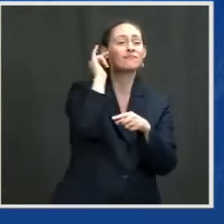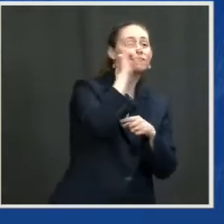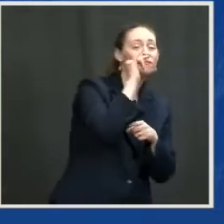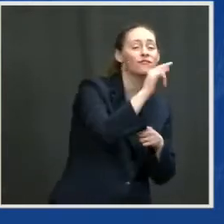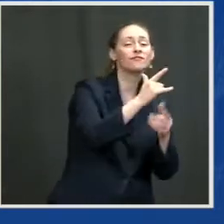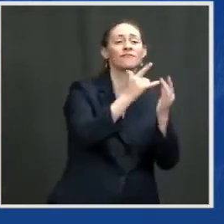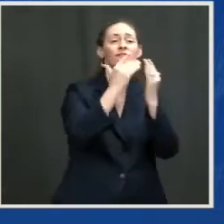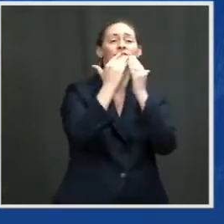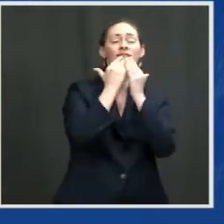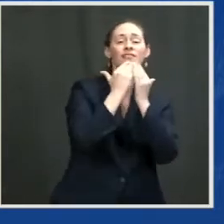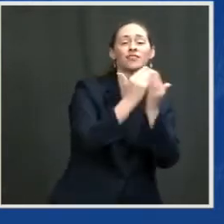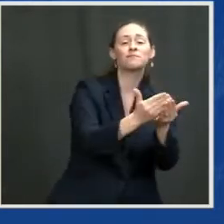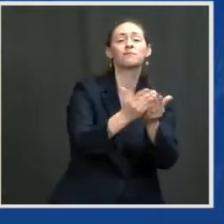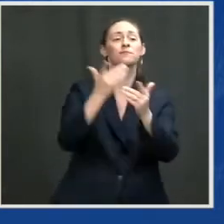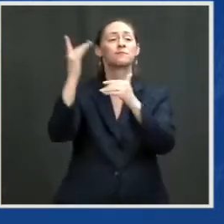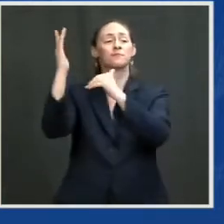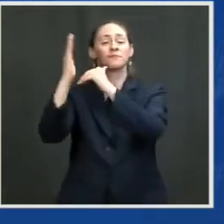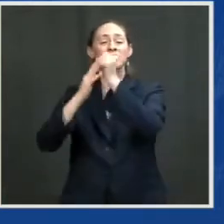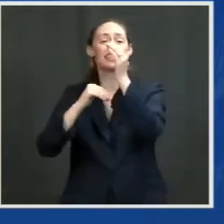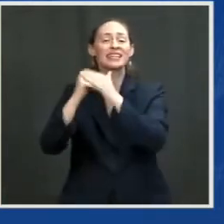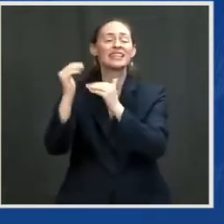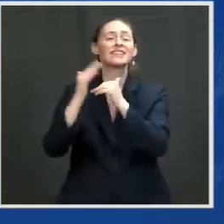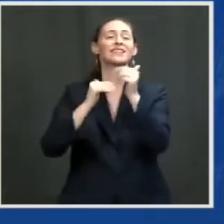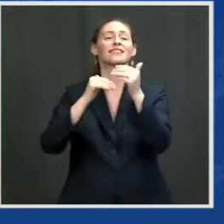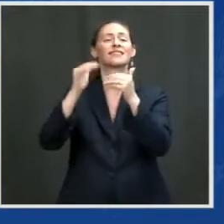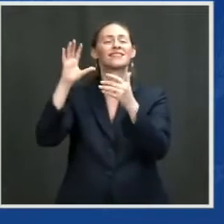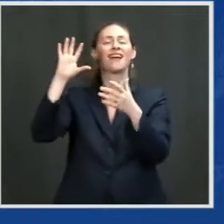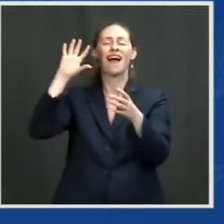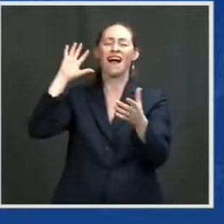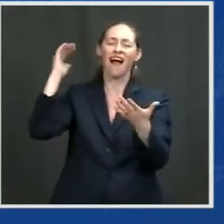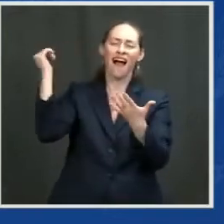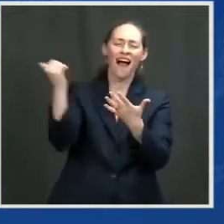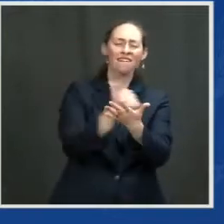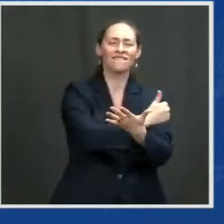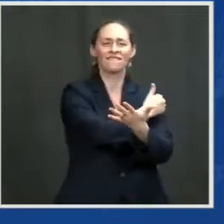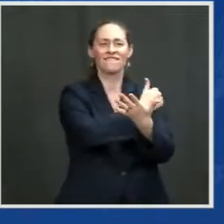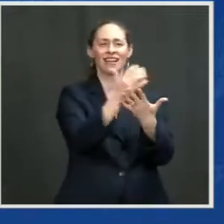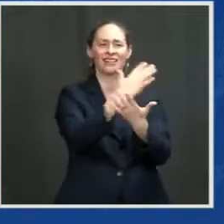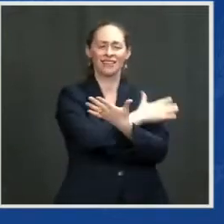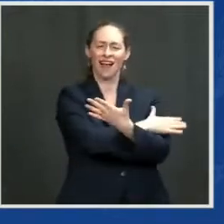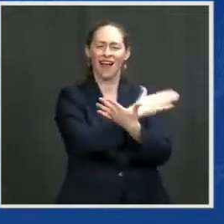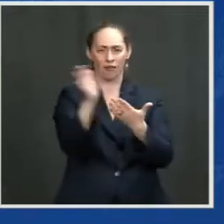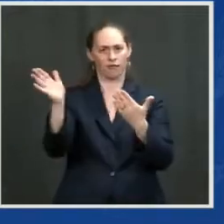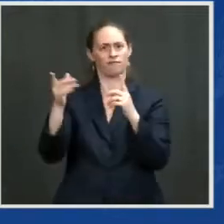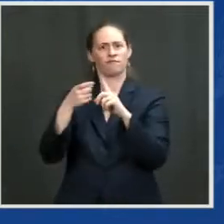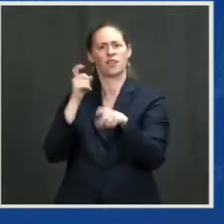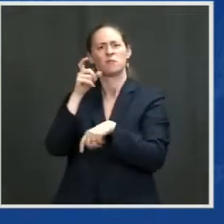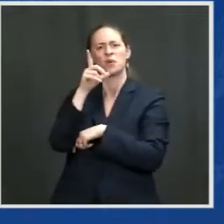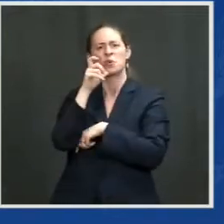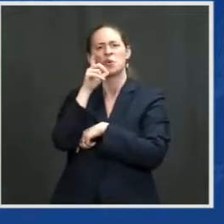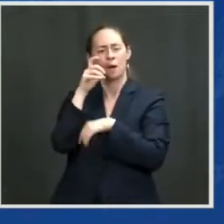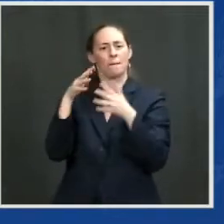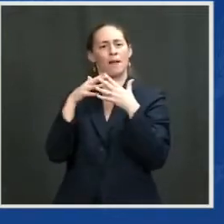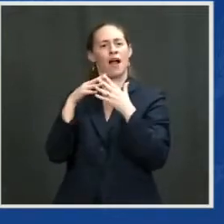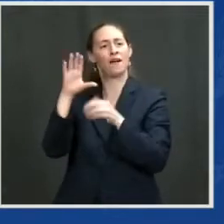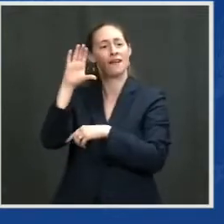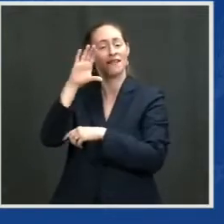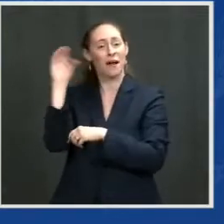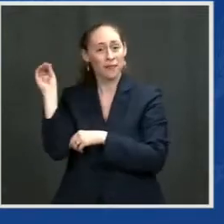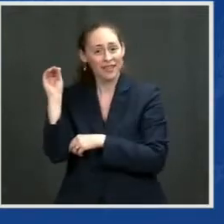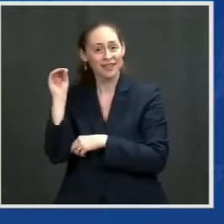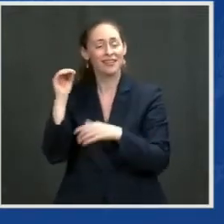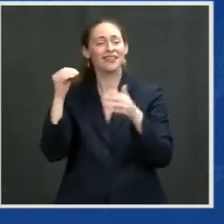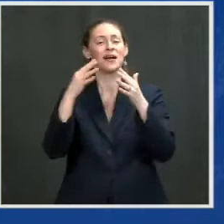is going to be built by an American company, American workers, American supply